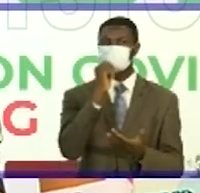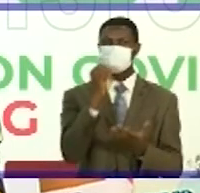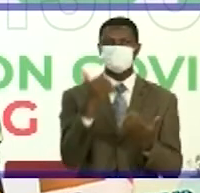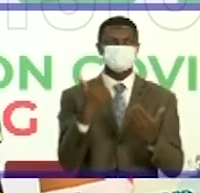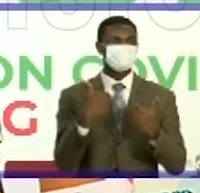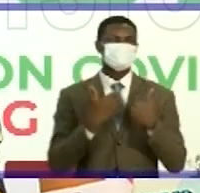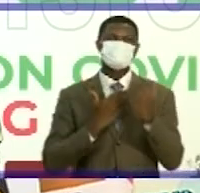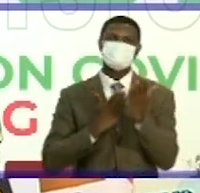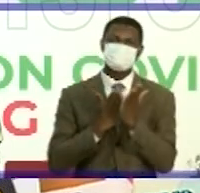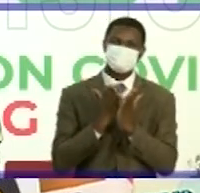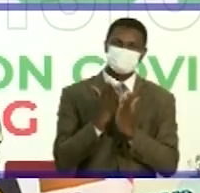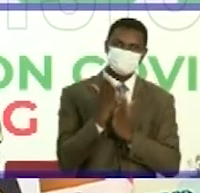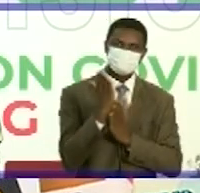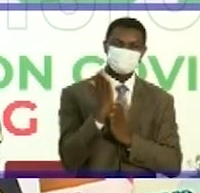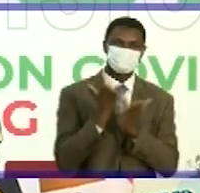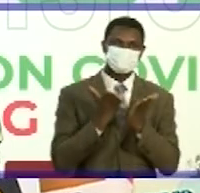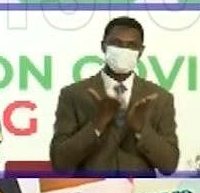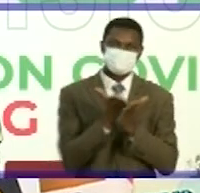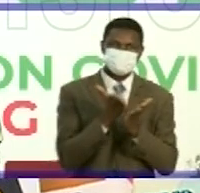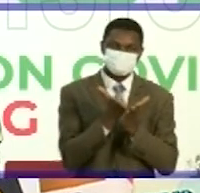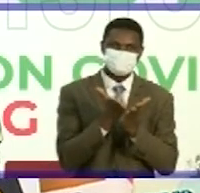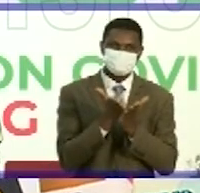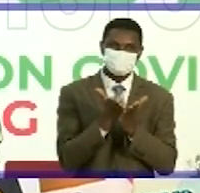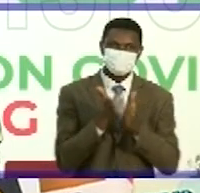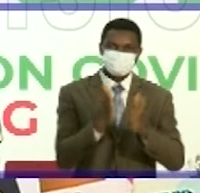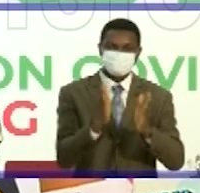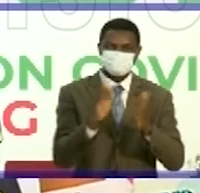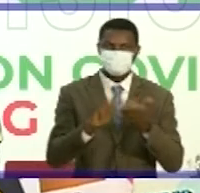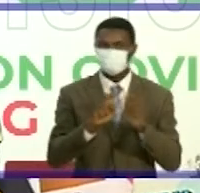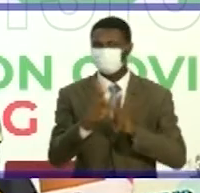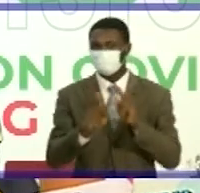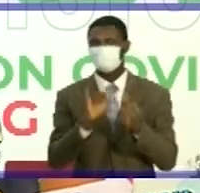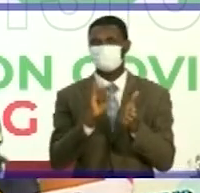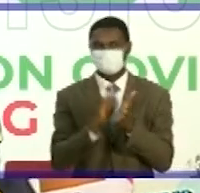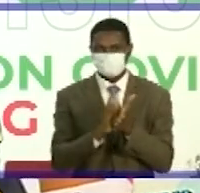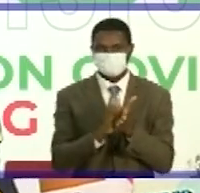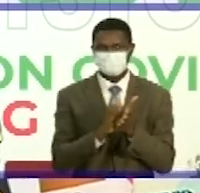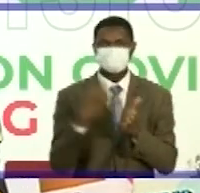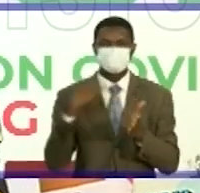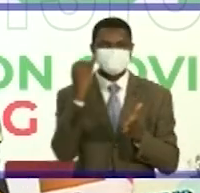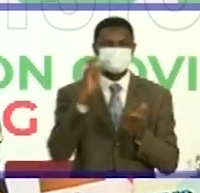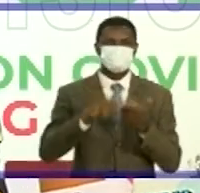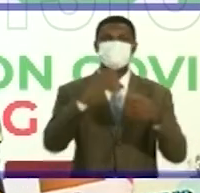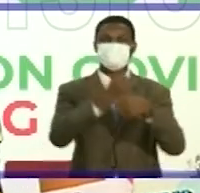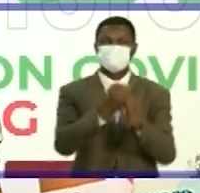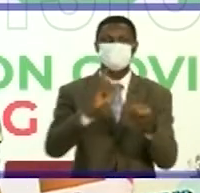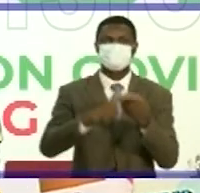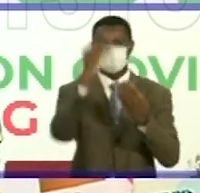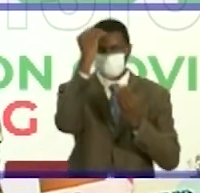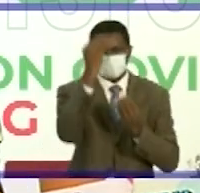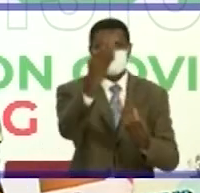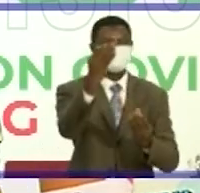people that are supposed to be asked to comply. We generally